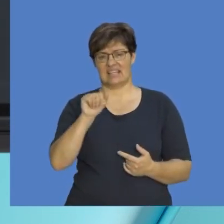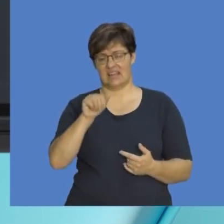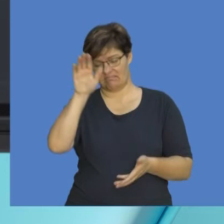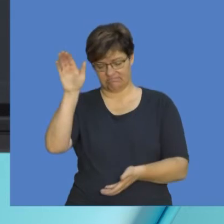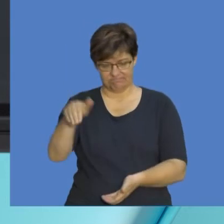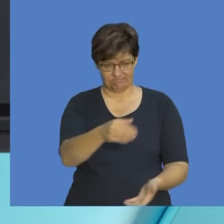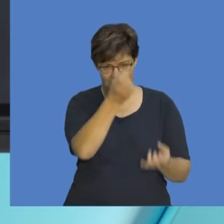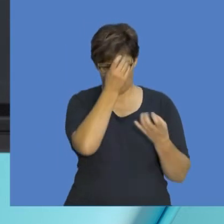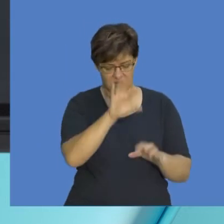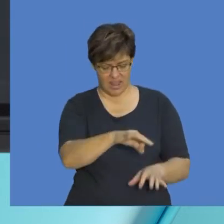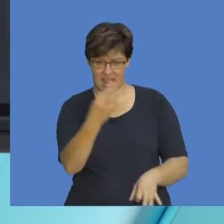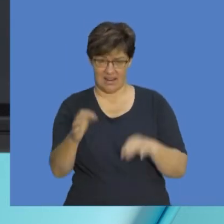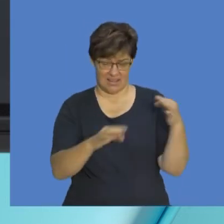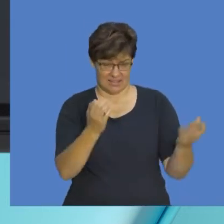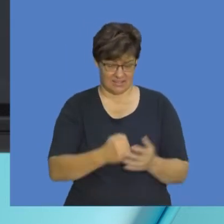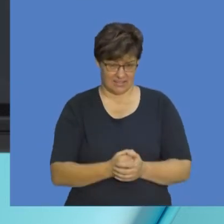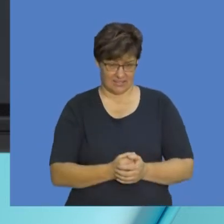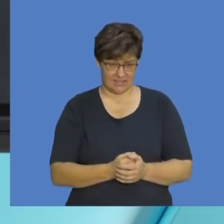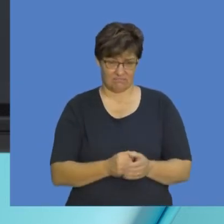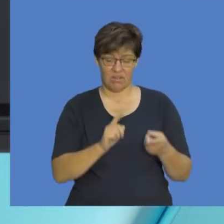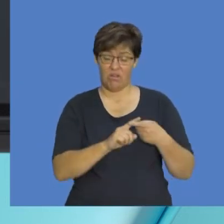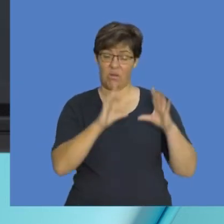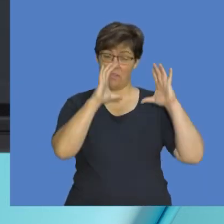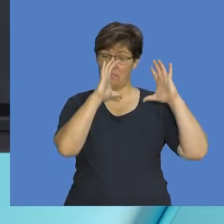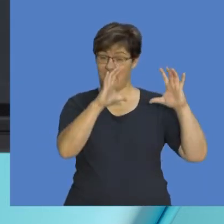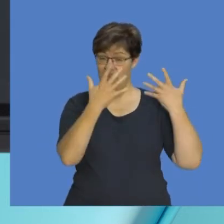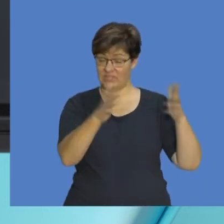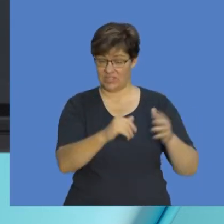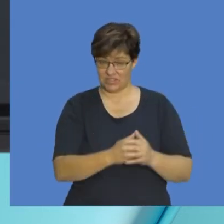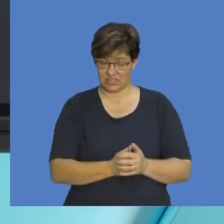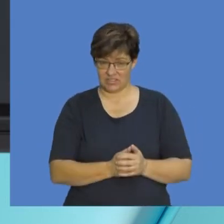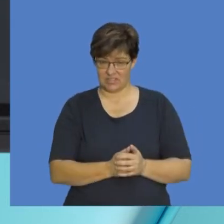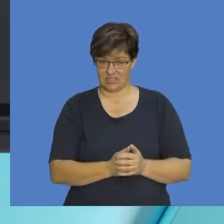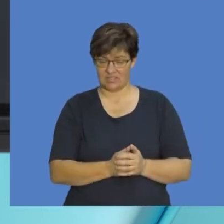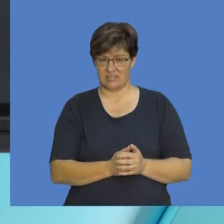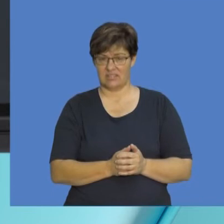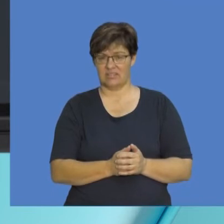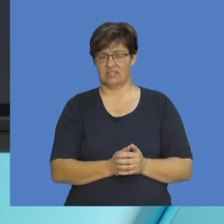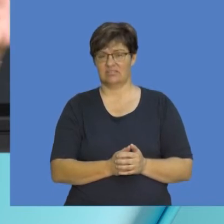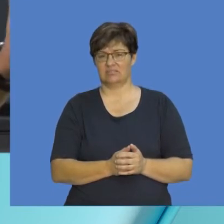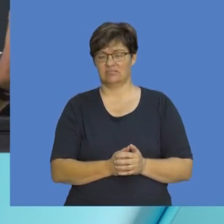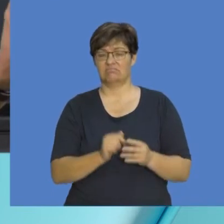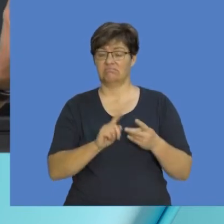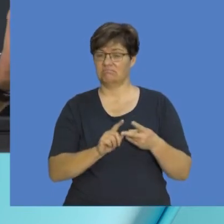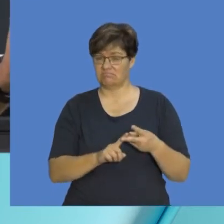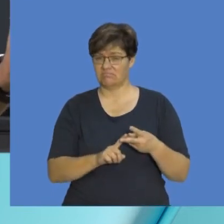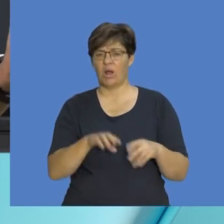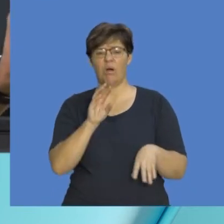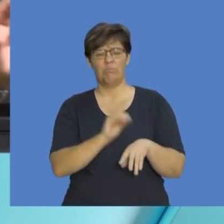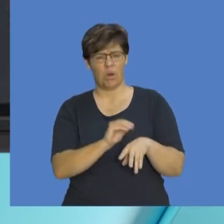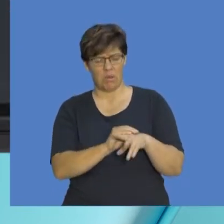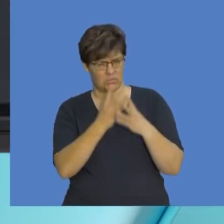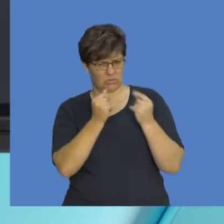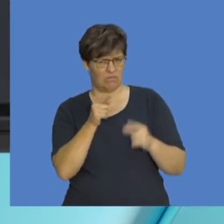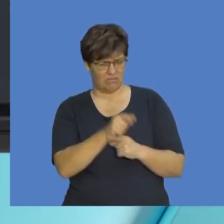We looked at in the first part, we looked at the pie chart, analyzing this pie chart, and we looked at a problem where